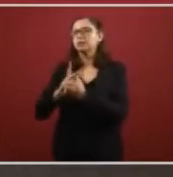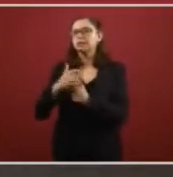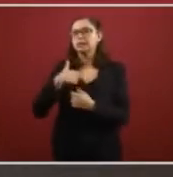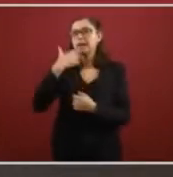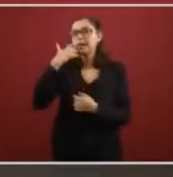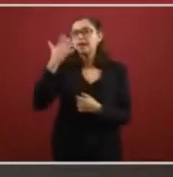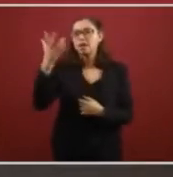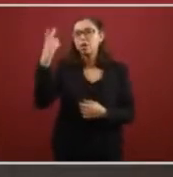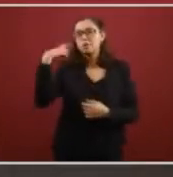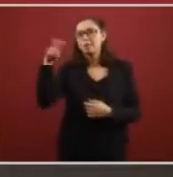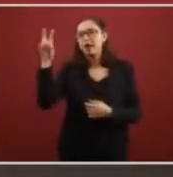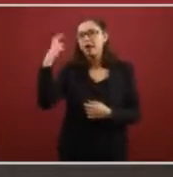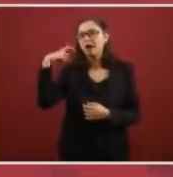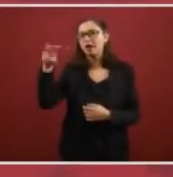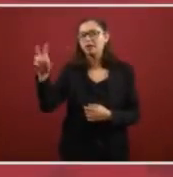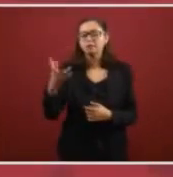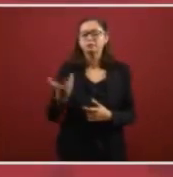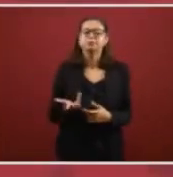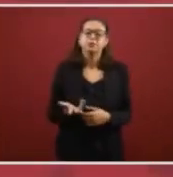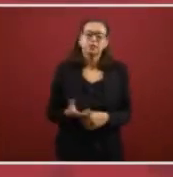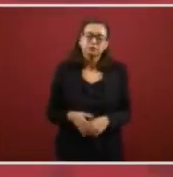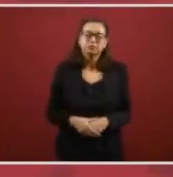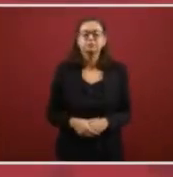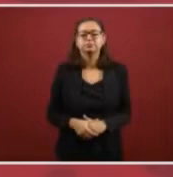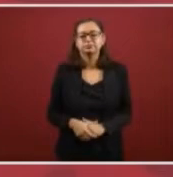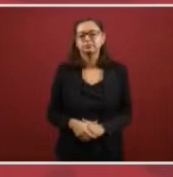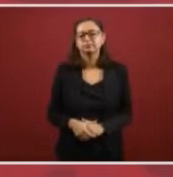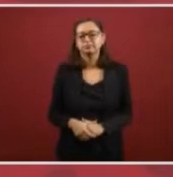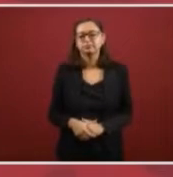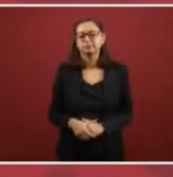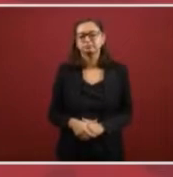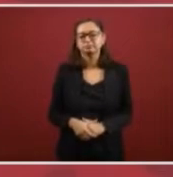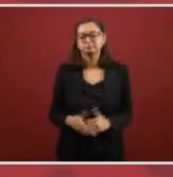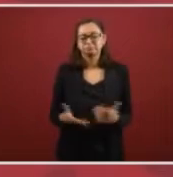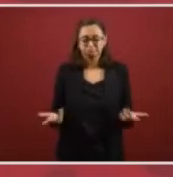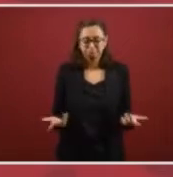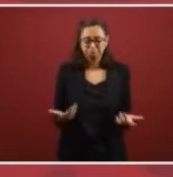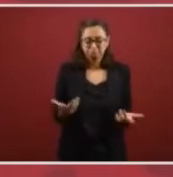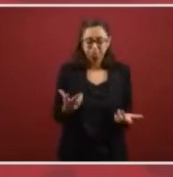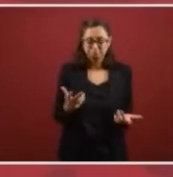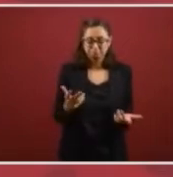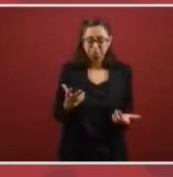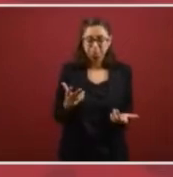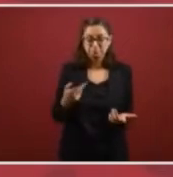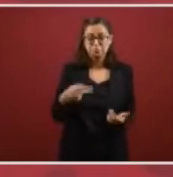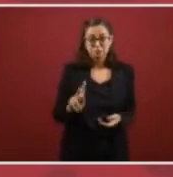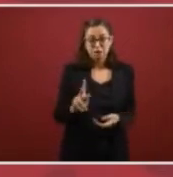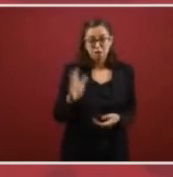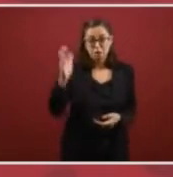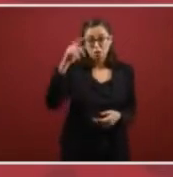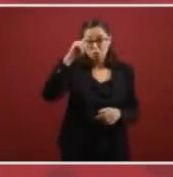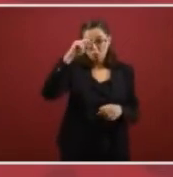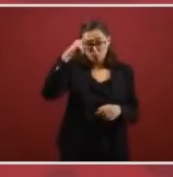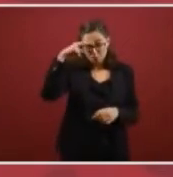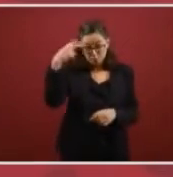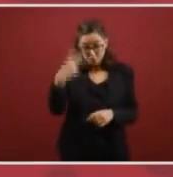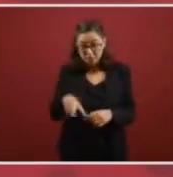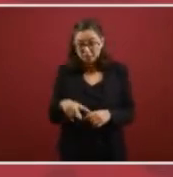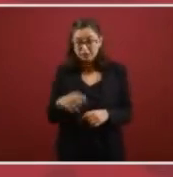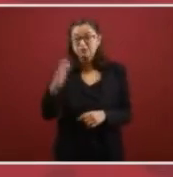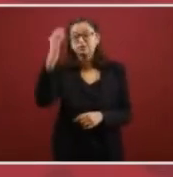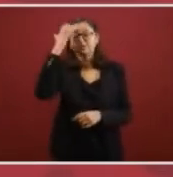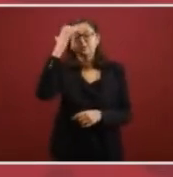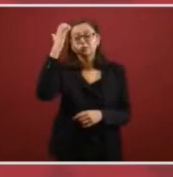your aspirations may be to go to other countries to see them, but if you don't even know Mexico,